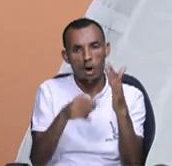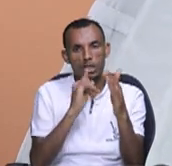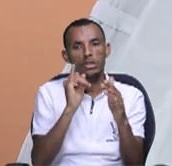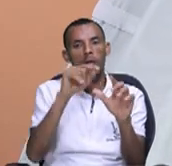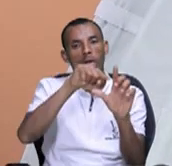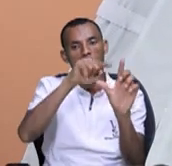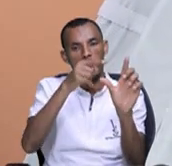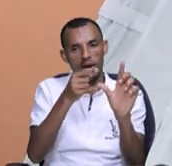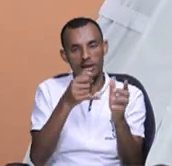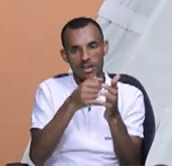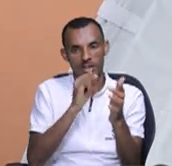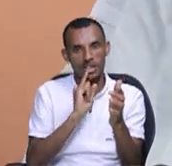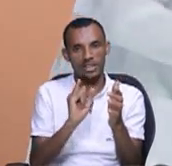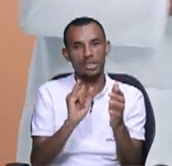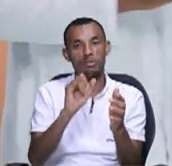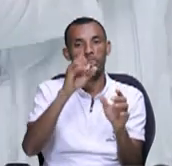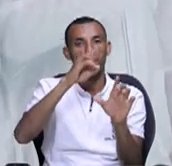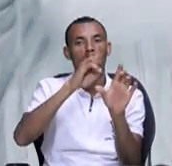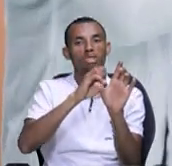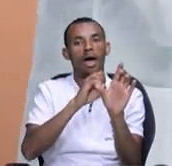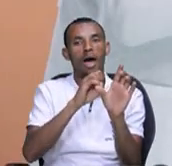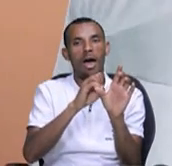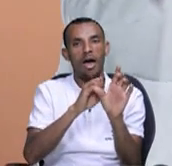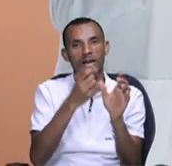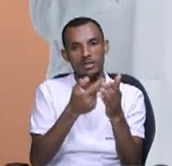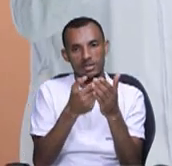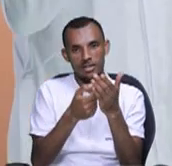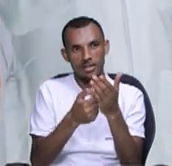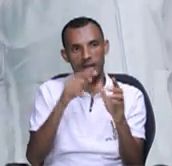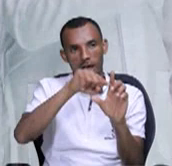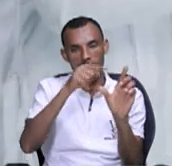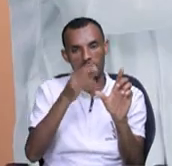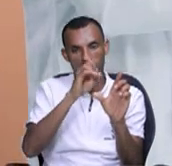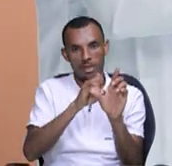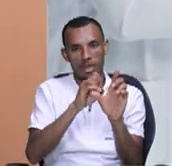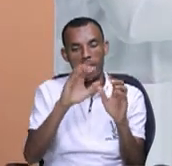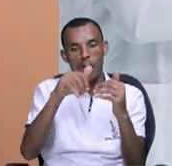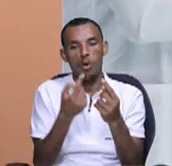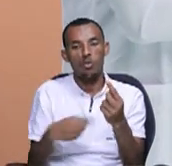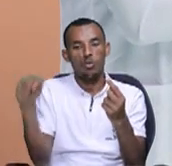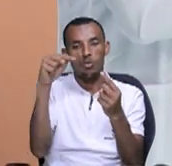There is denoted by the whole theta. This angle theta,